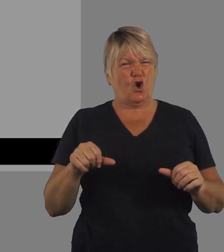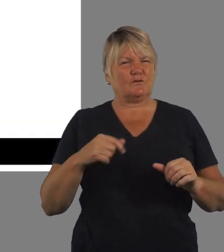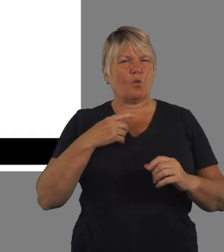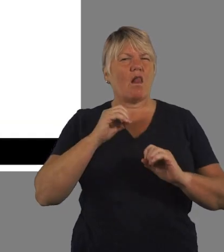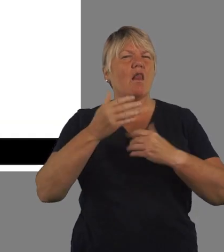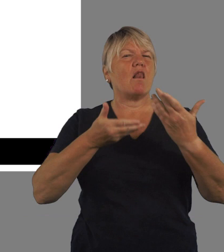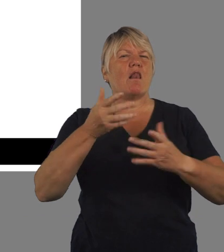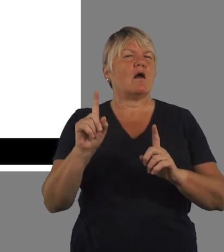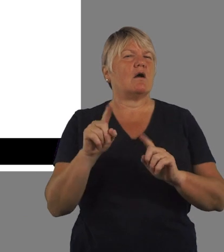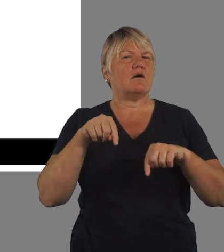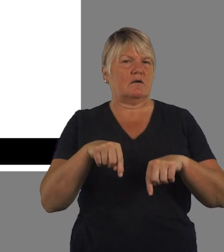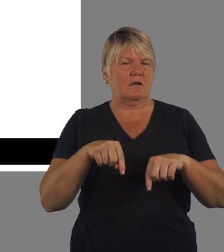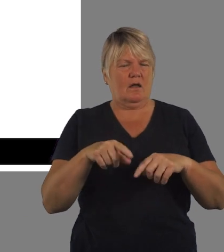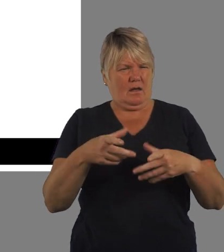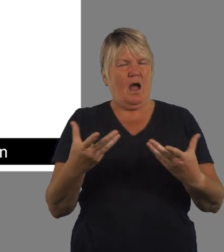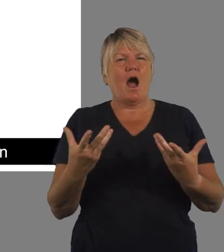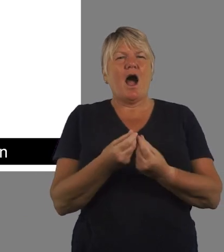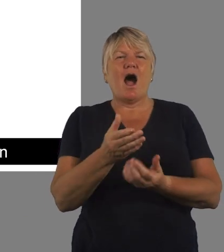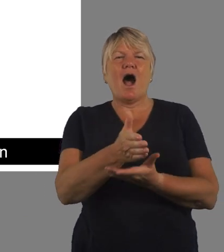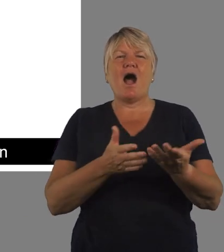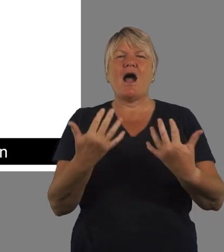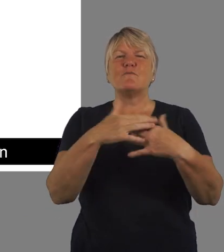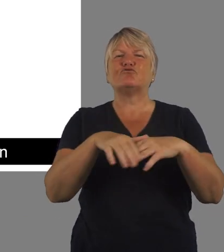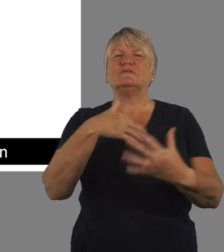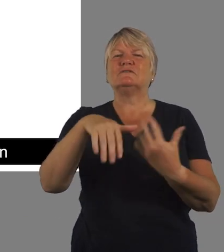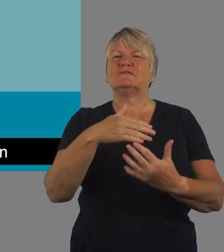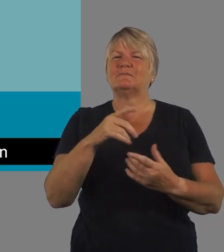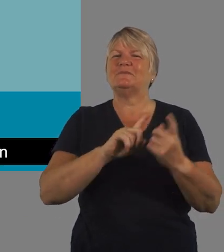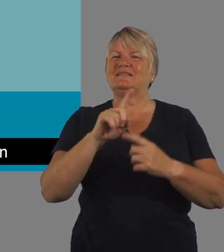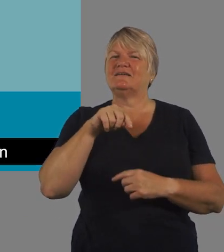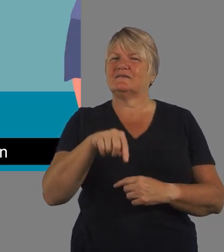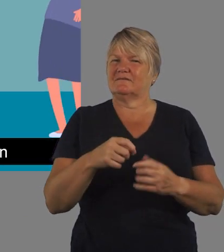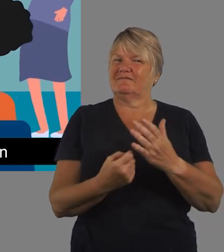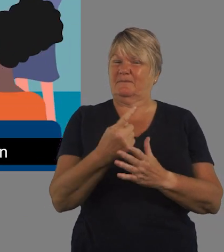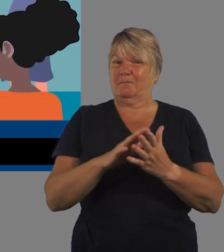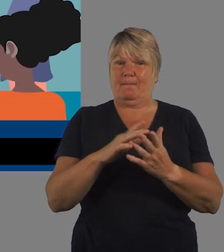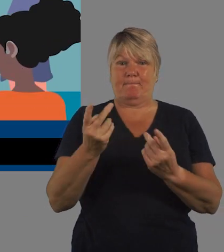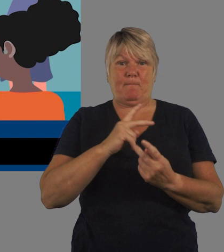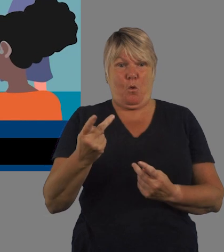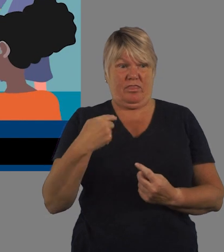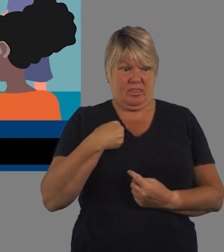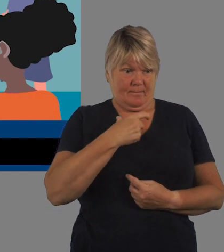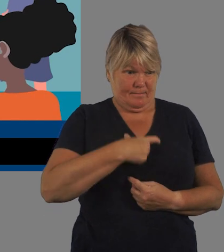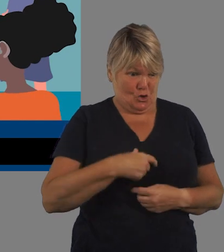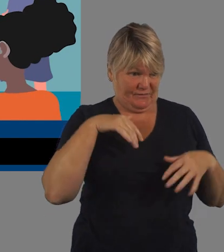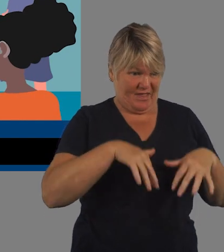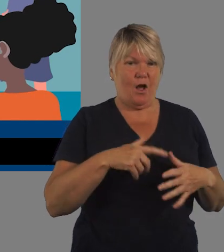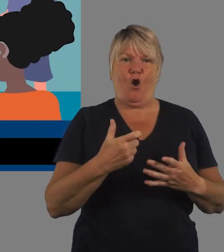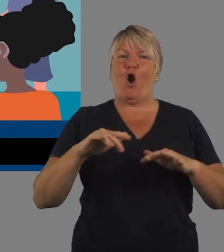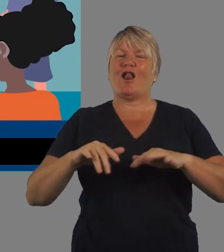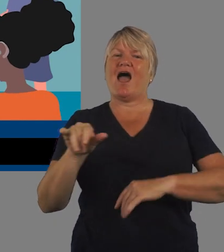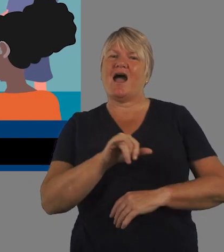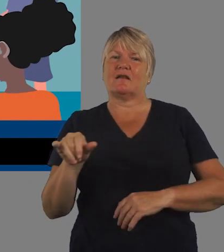In this short film, we will talk about hybrid meetings, which are meetings where people can participate both in